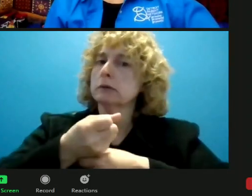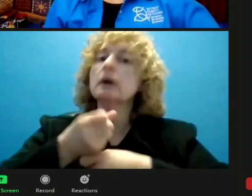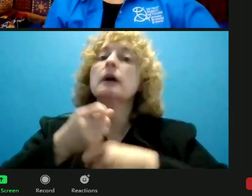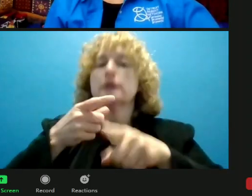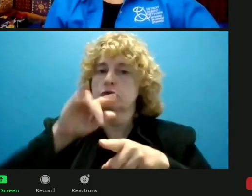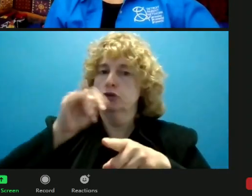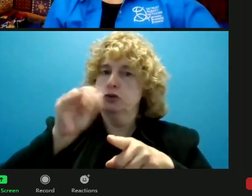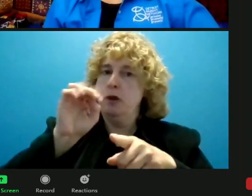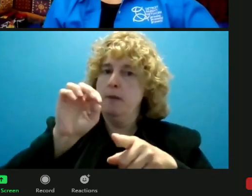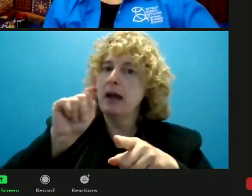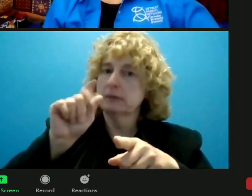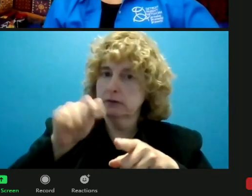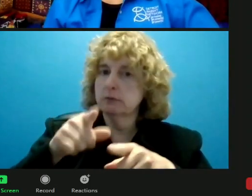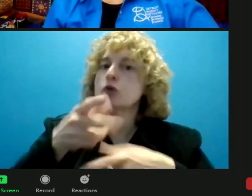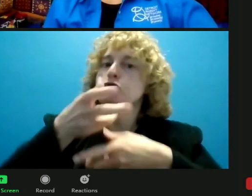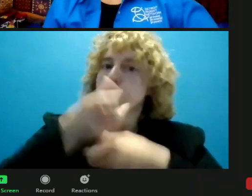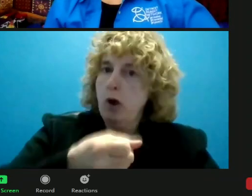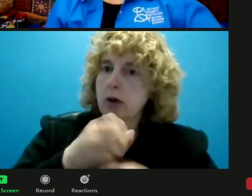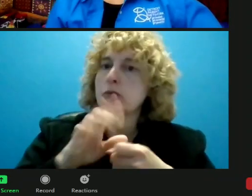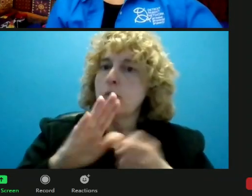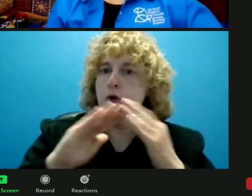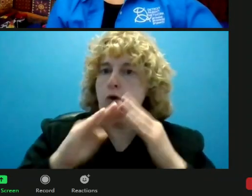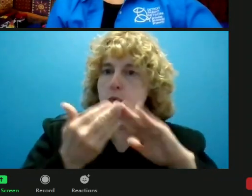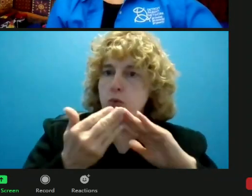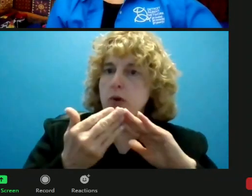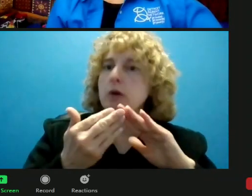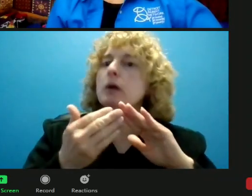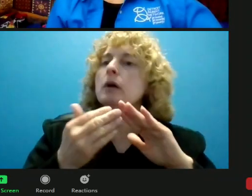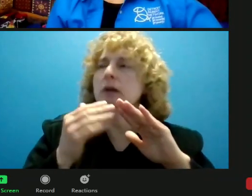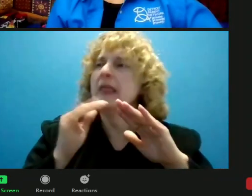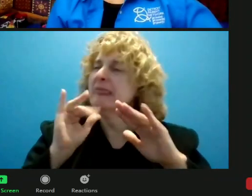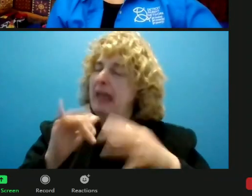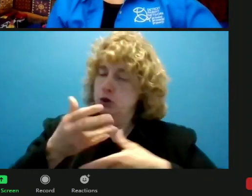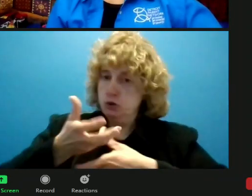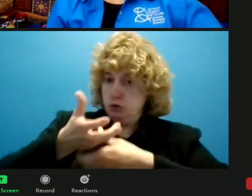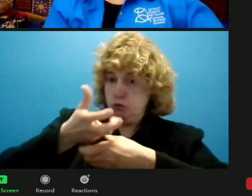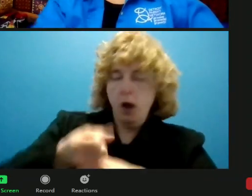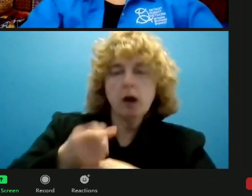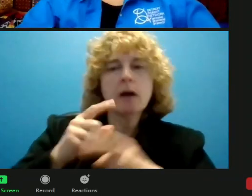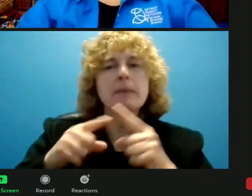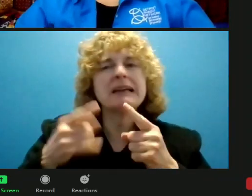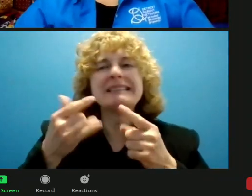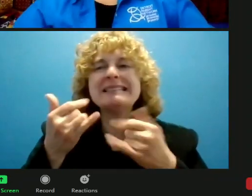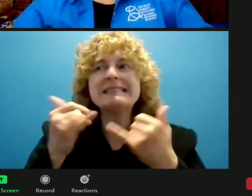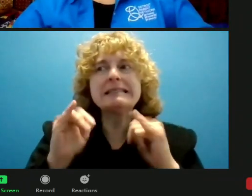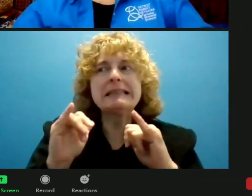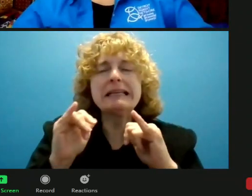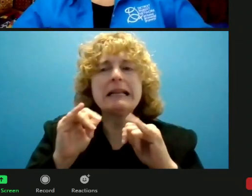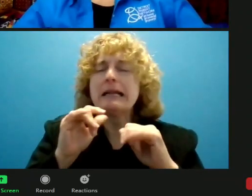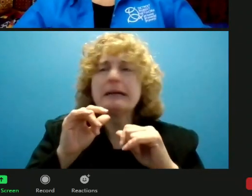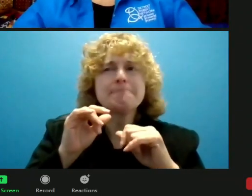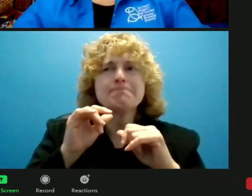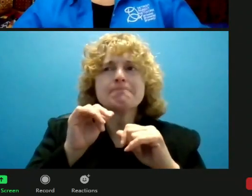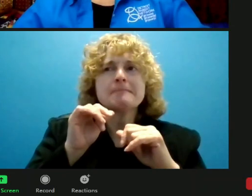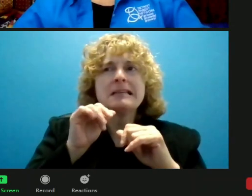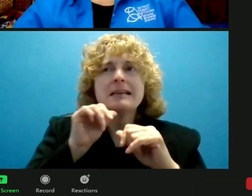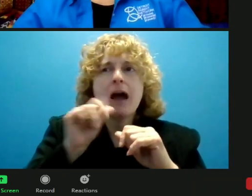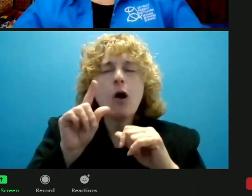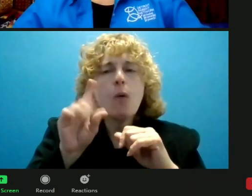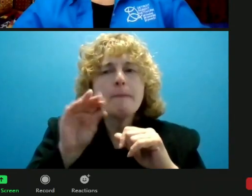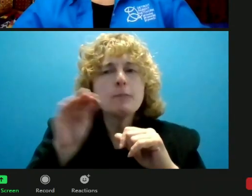serves pals, a trusted source in the community, but a trusted source can only go so far without having a person of expertise. So